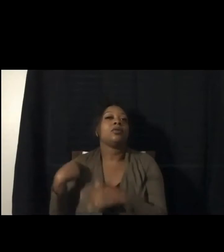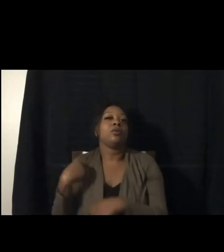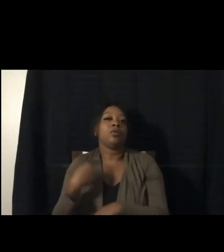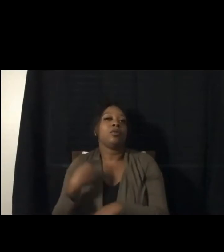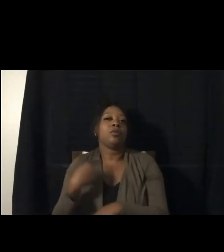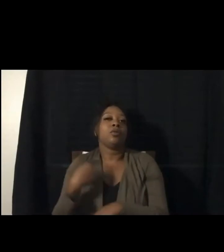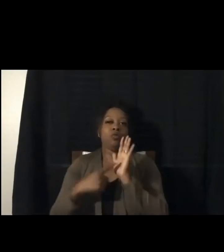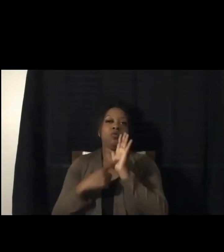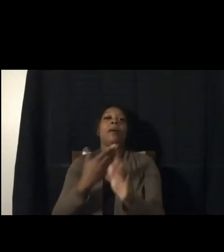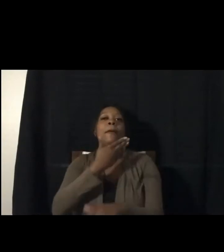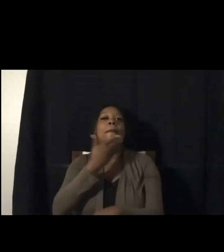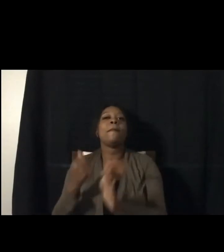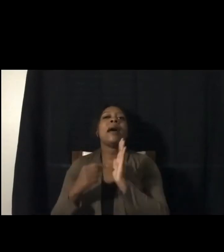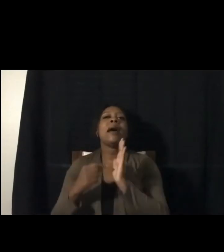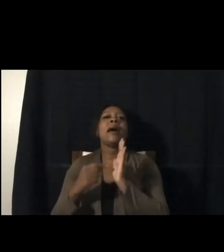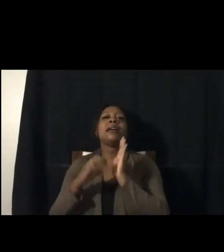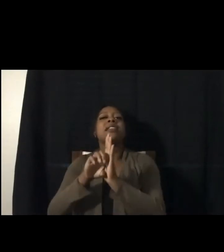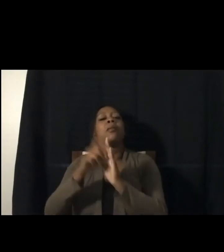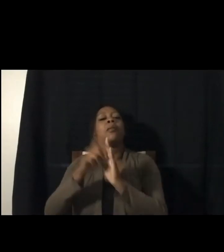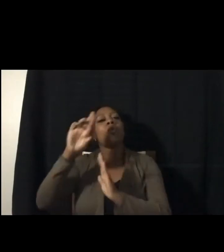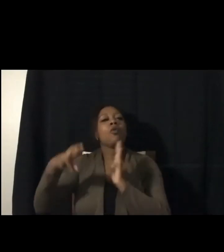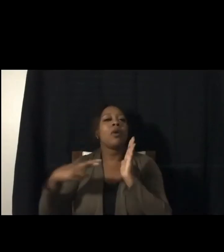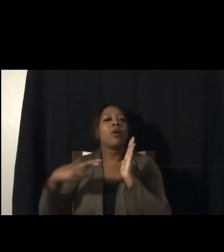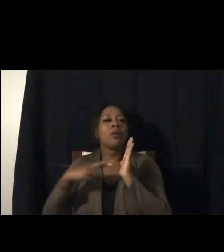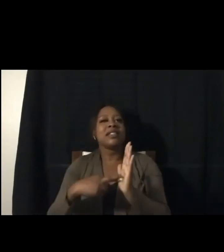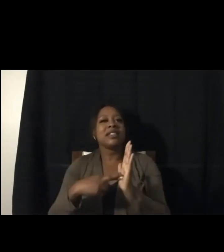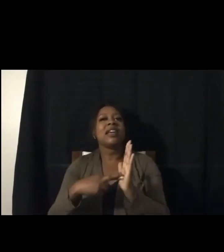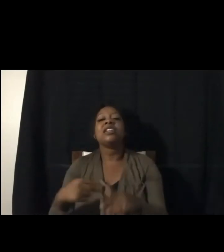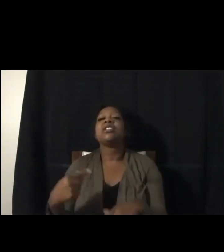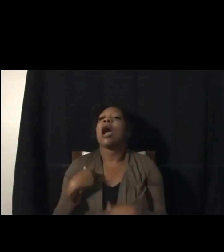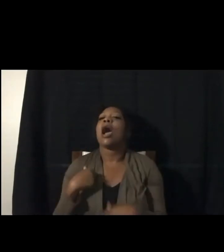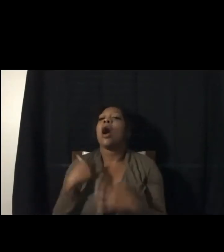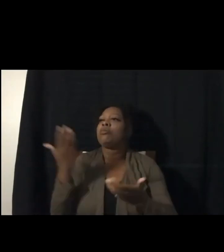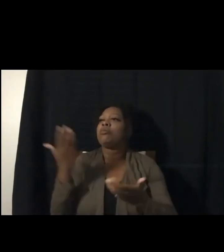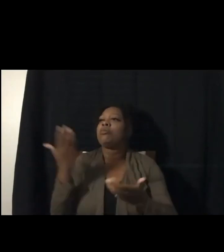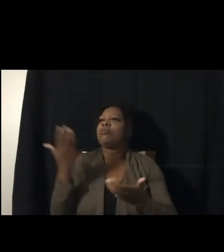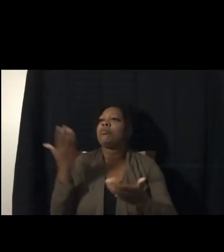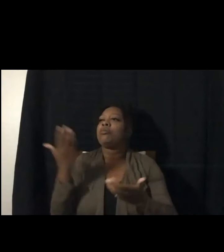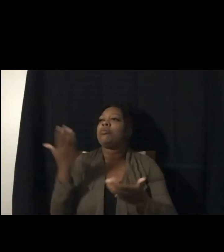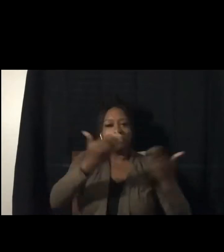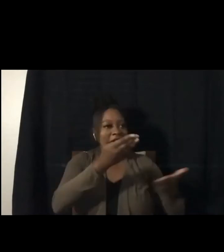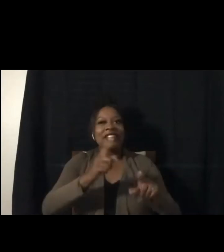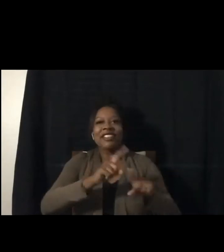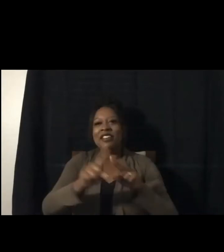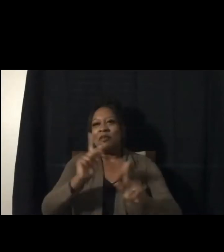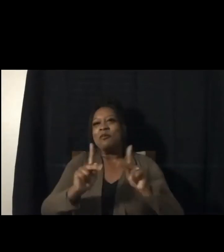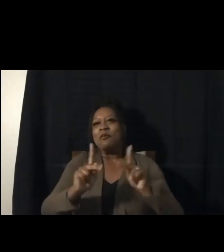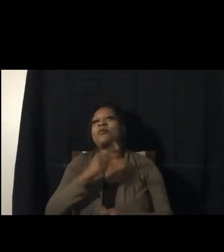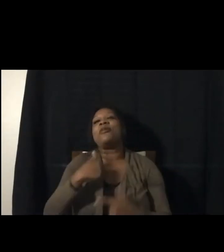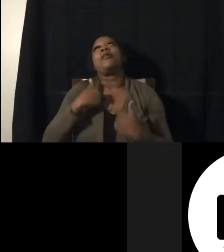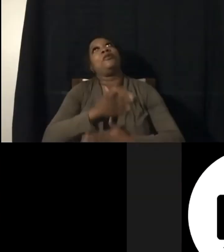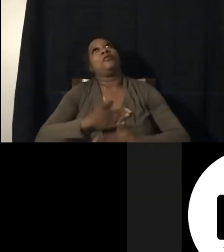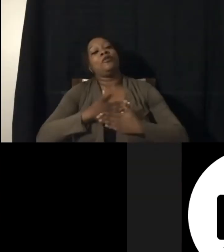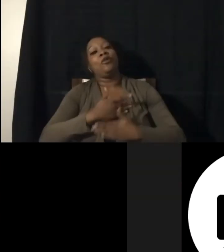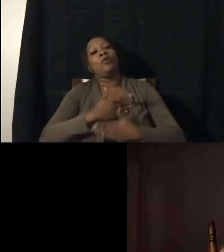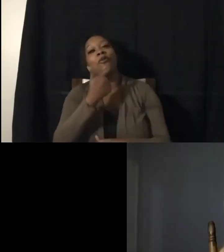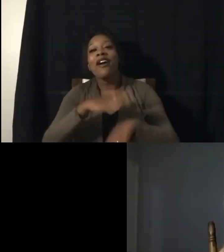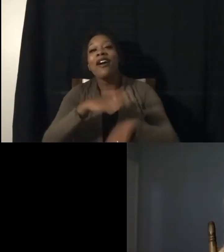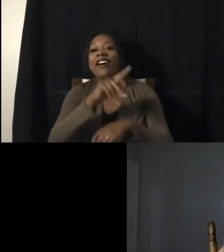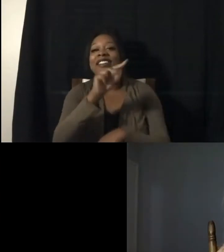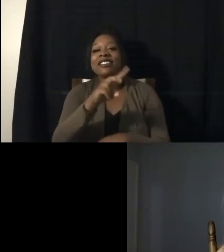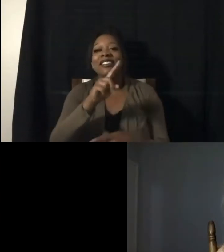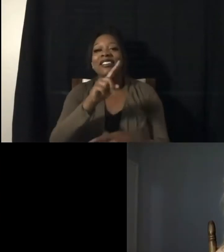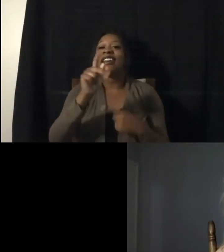of representation, and I'd love to bring on some folks that I've really enjoyed watching on TV. Kayla Cromer, actress